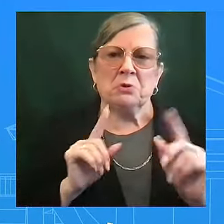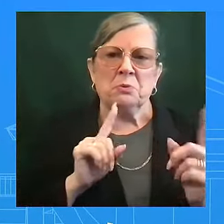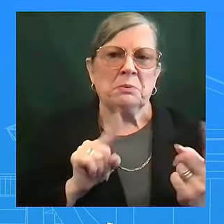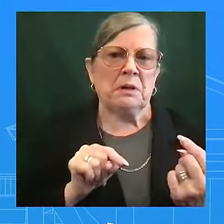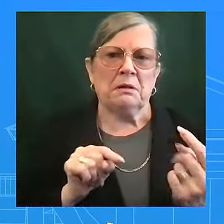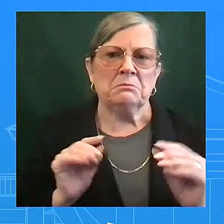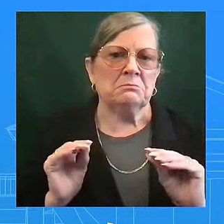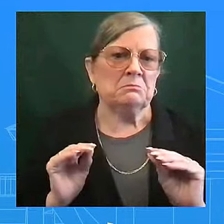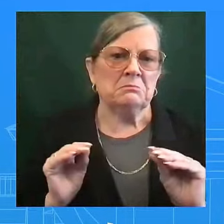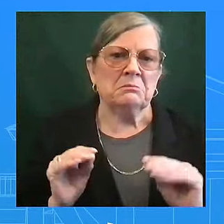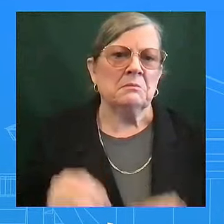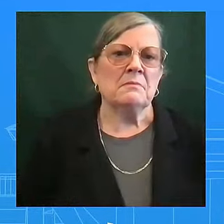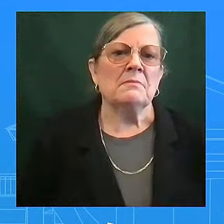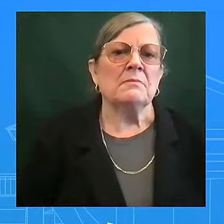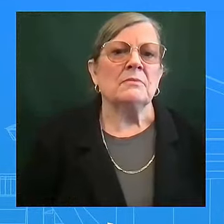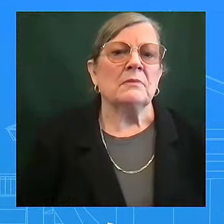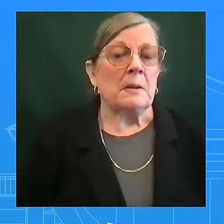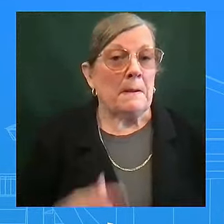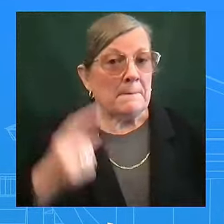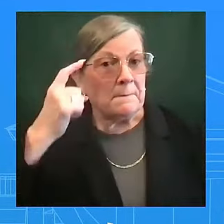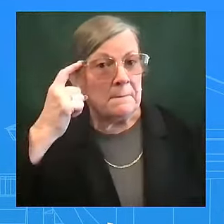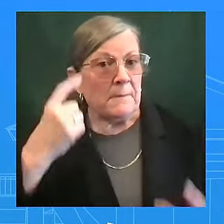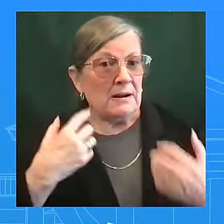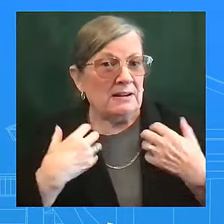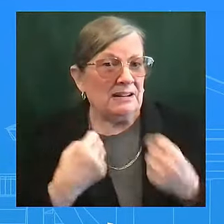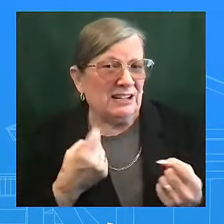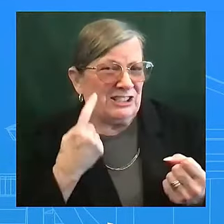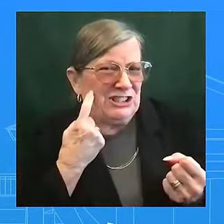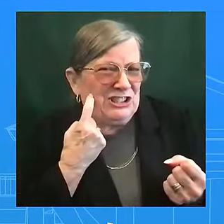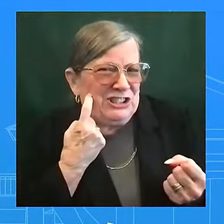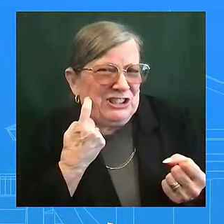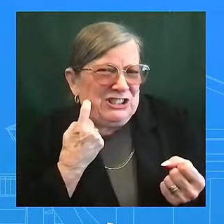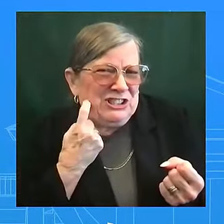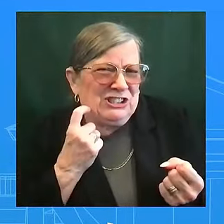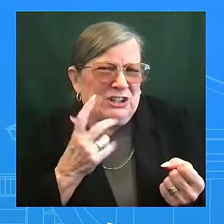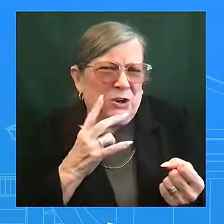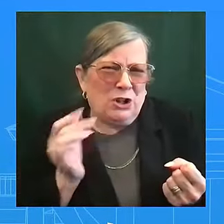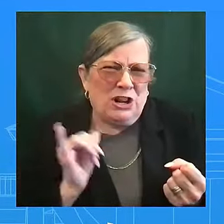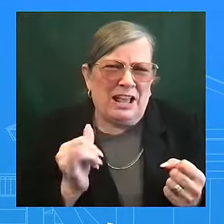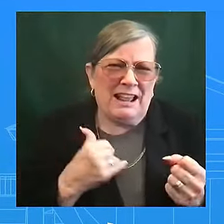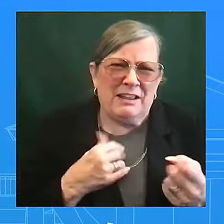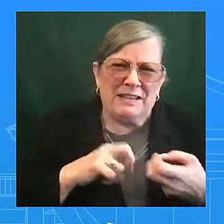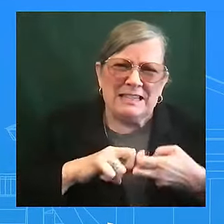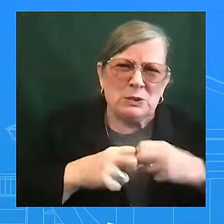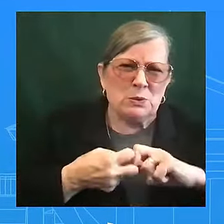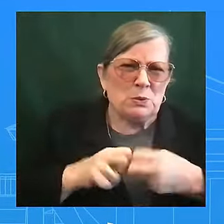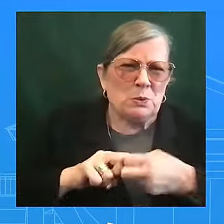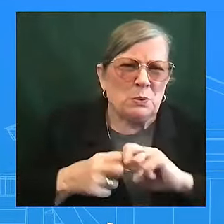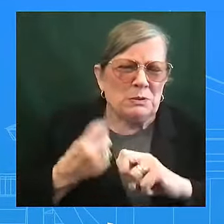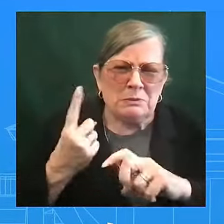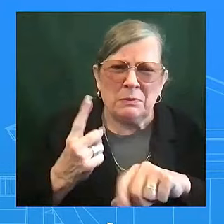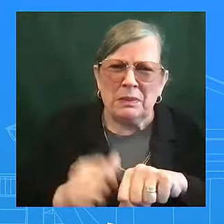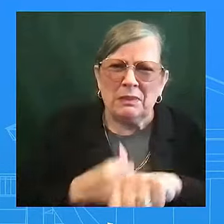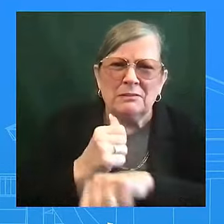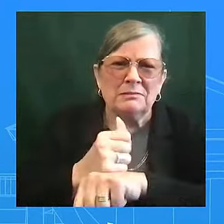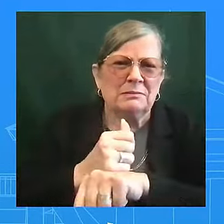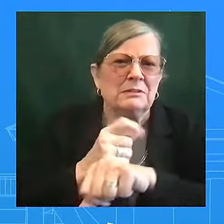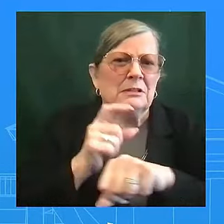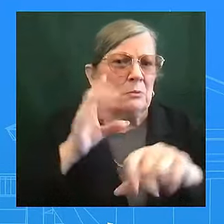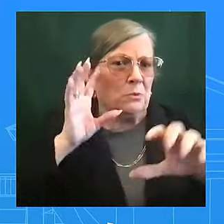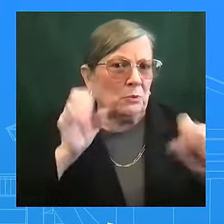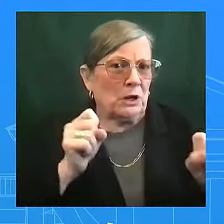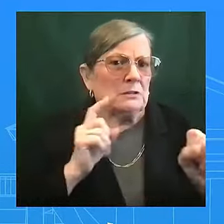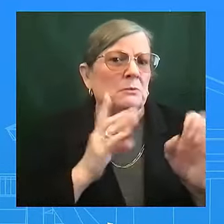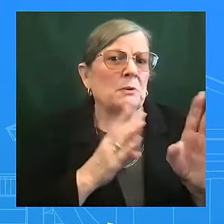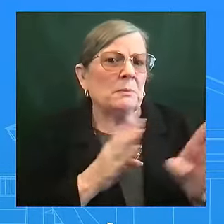administration plan to be more aggressive in terms of enforcement going forward on this? Well, anything that's might be the legalities of it, I'm just